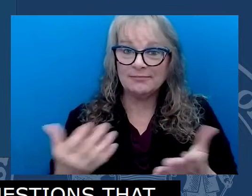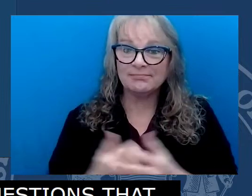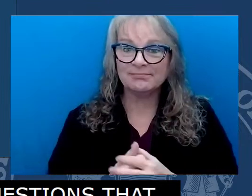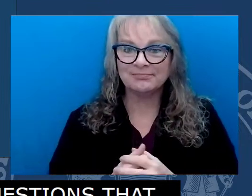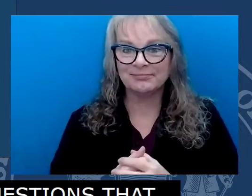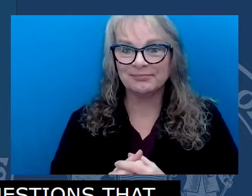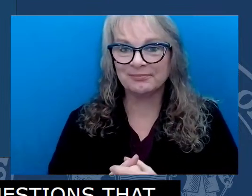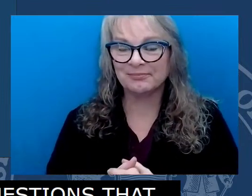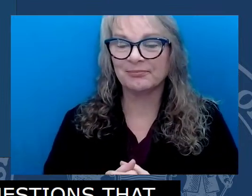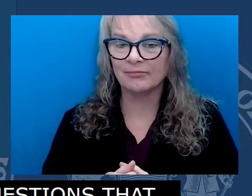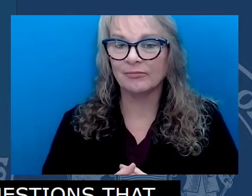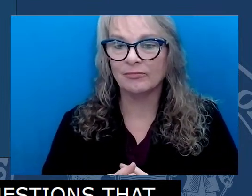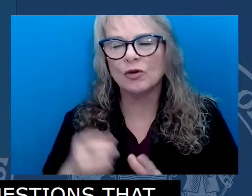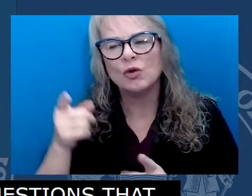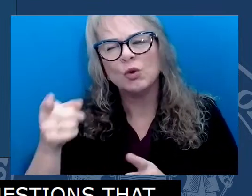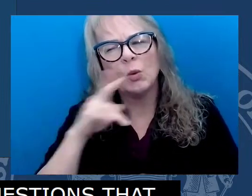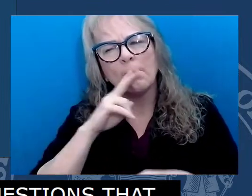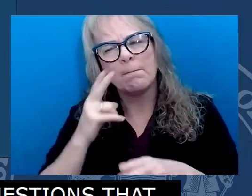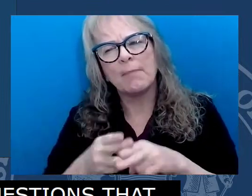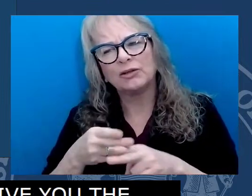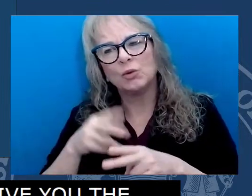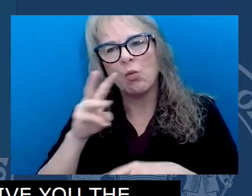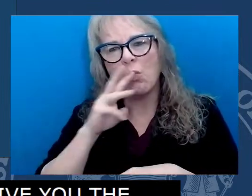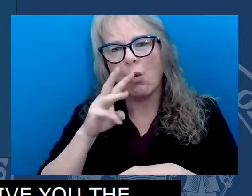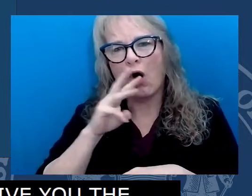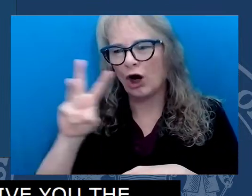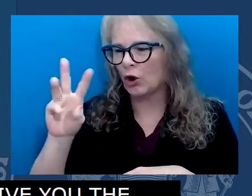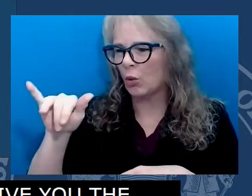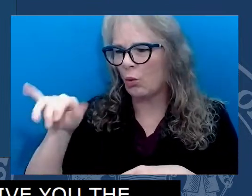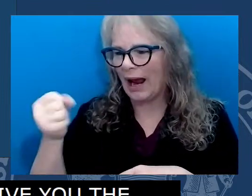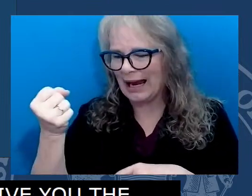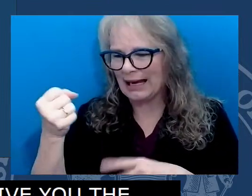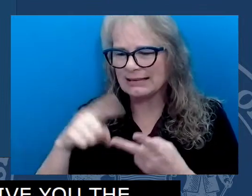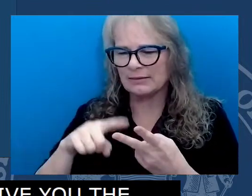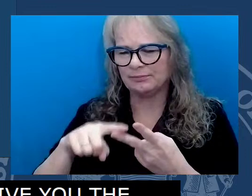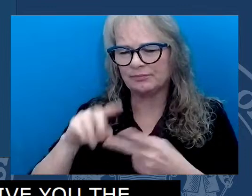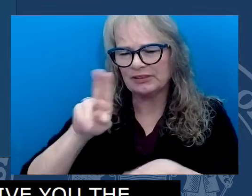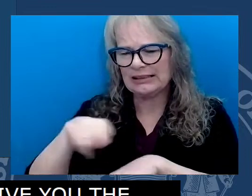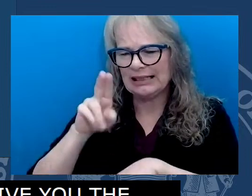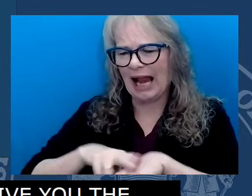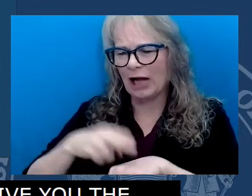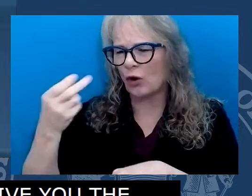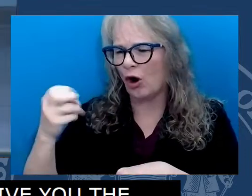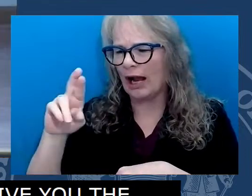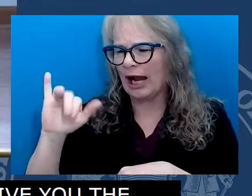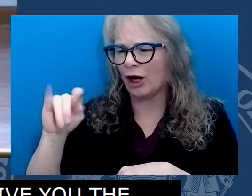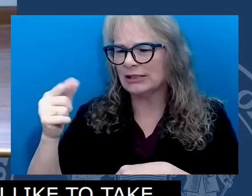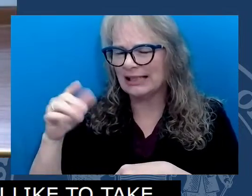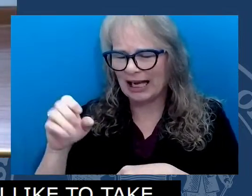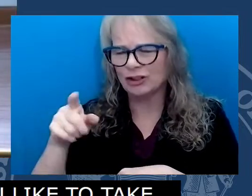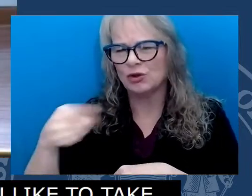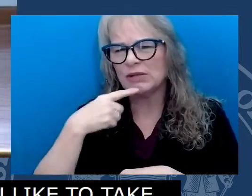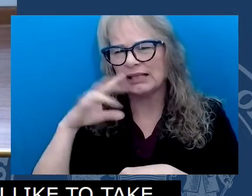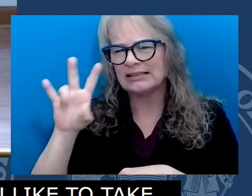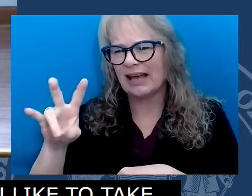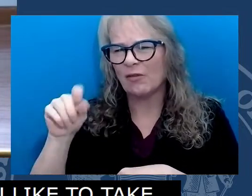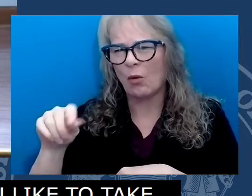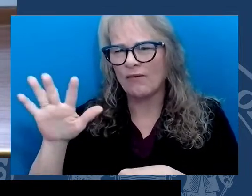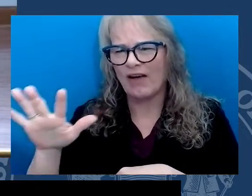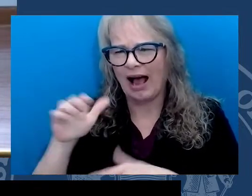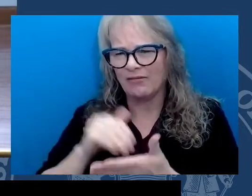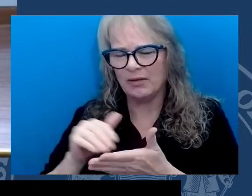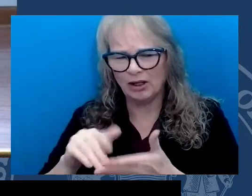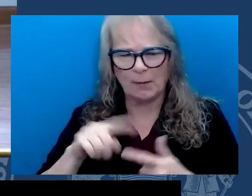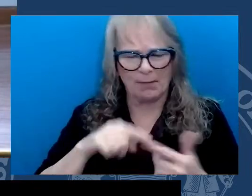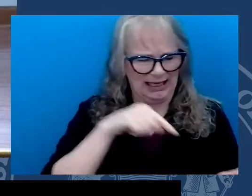mentioned waterways too. You mentioned waterways and natural heritage, and you mentioned for $7.5 million, and you mentioned it here for